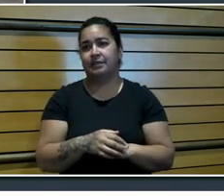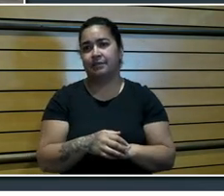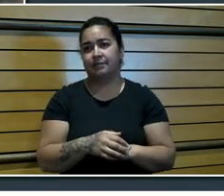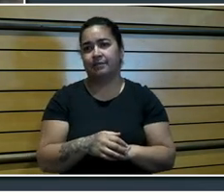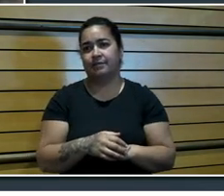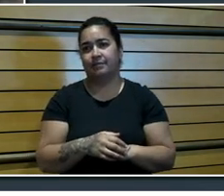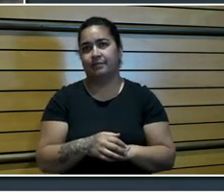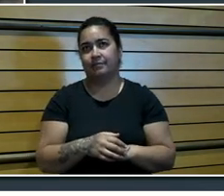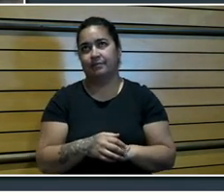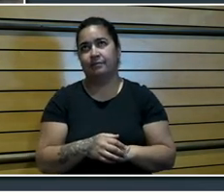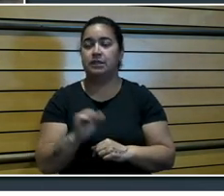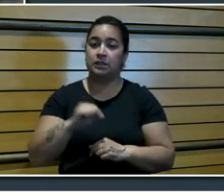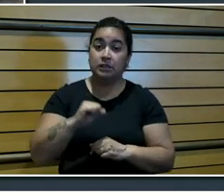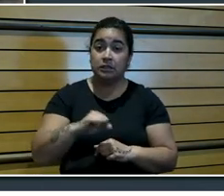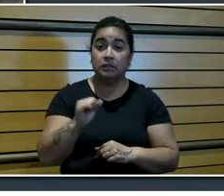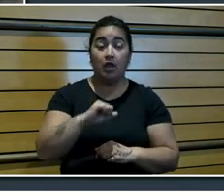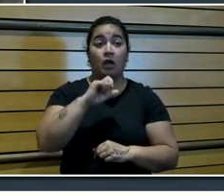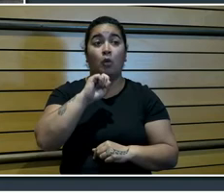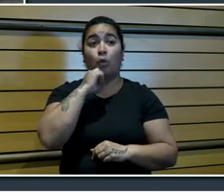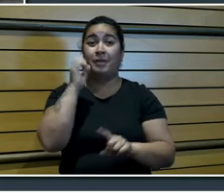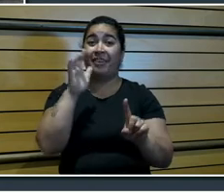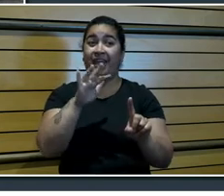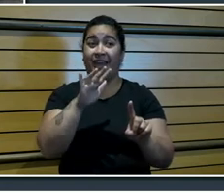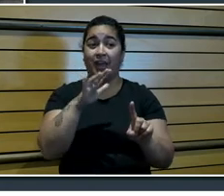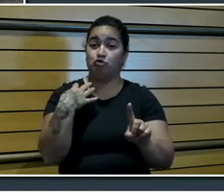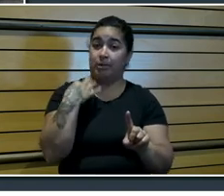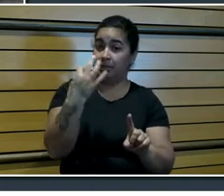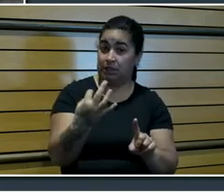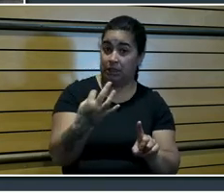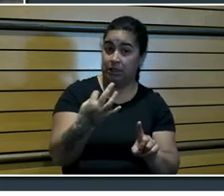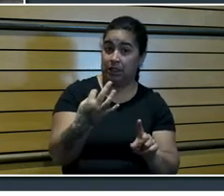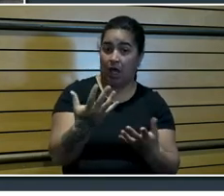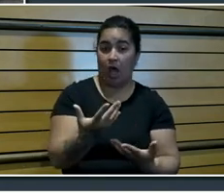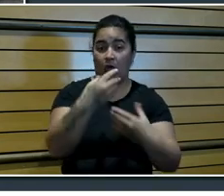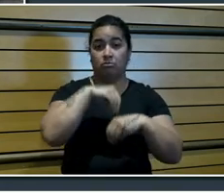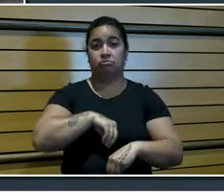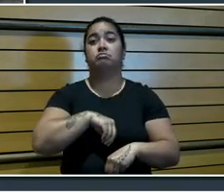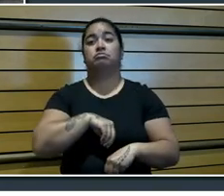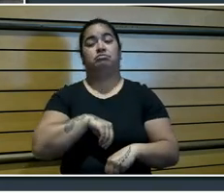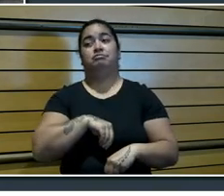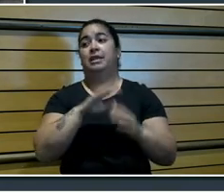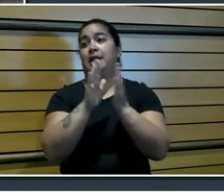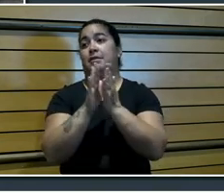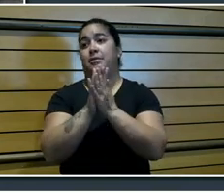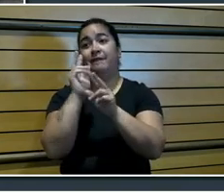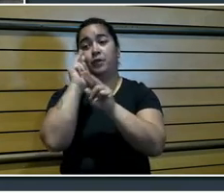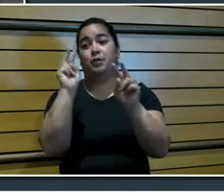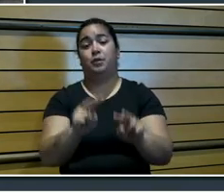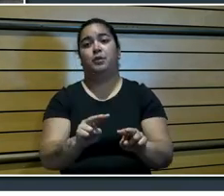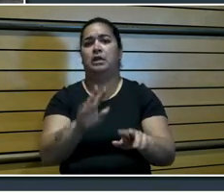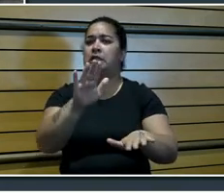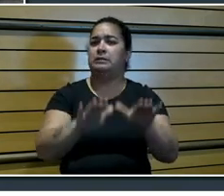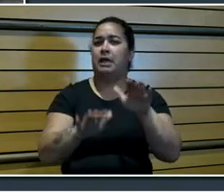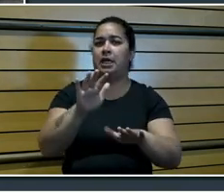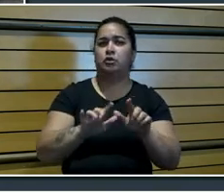although they would be there representing and taking in the views of all of Ahuriri, similar to how different councillors,